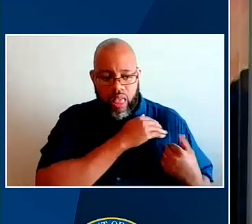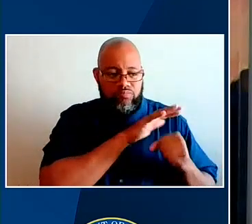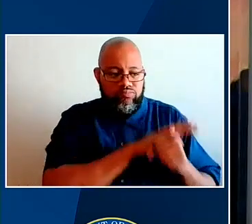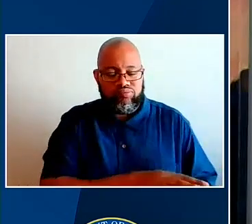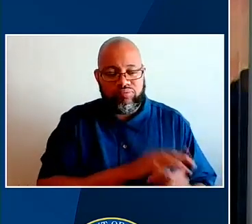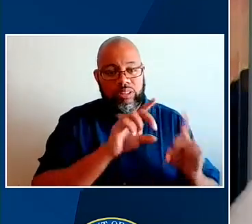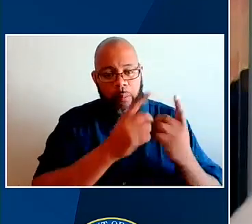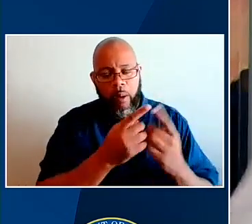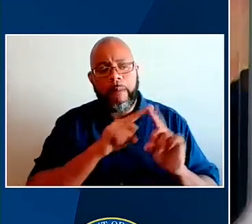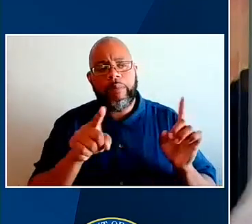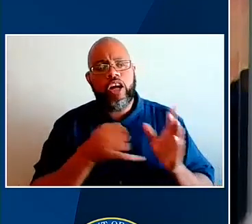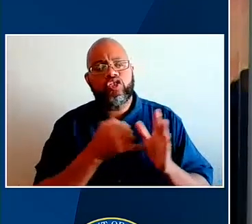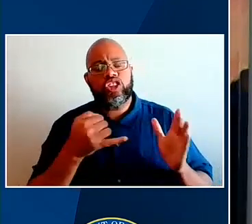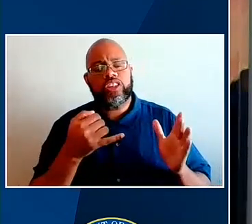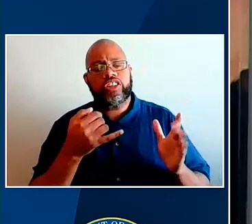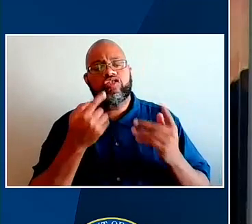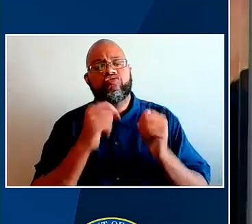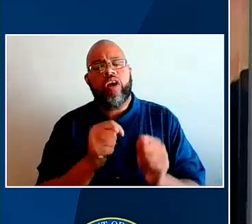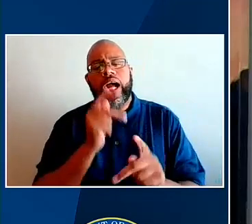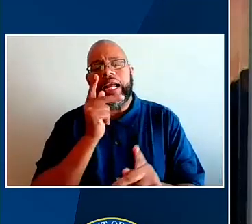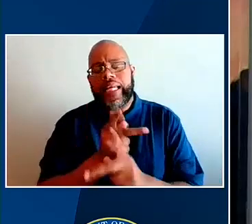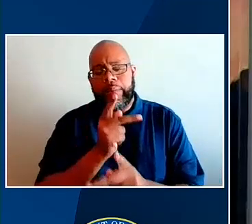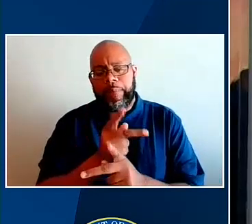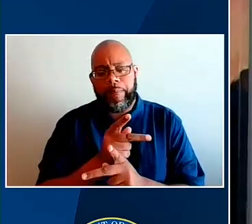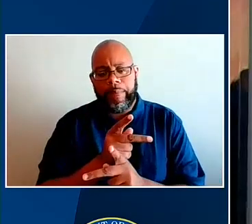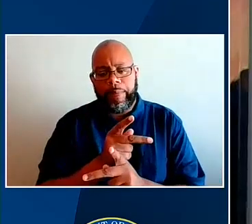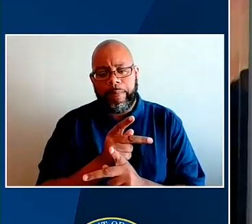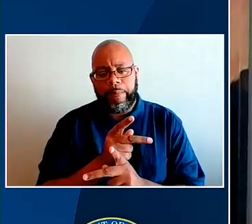but just try and keep the,